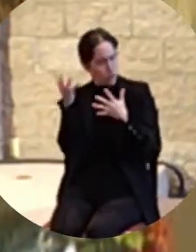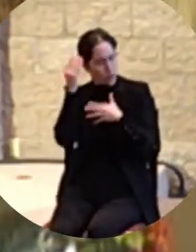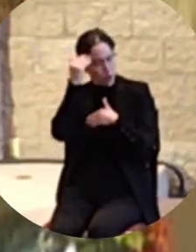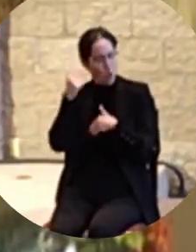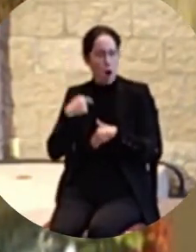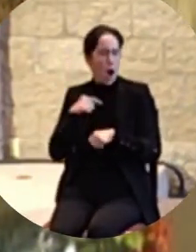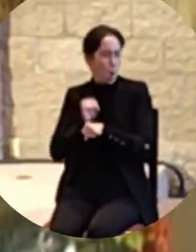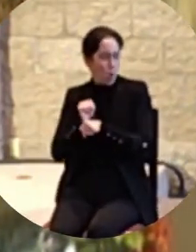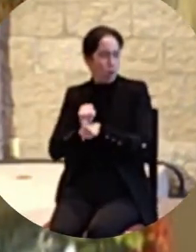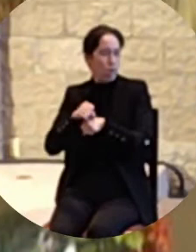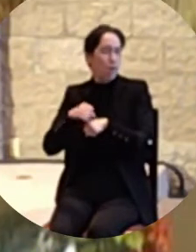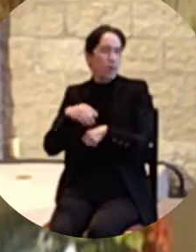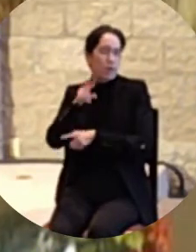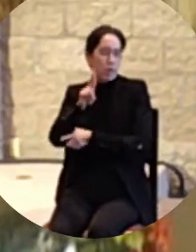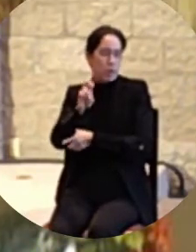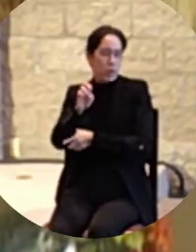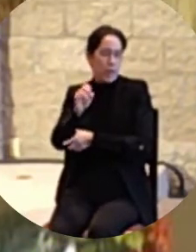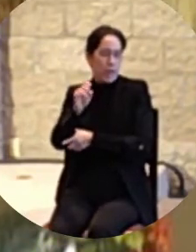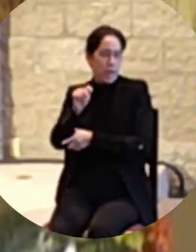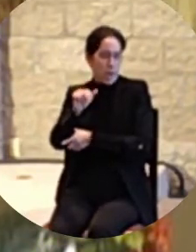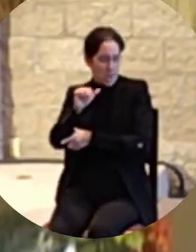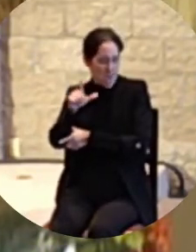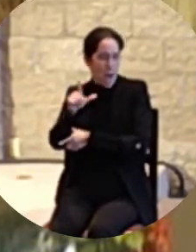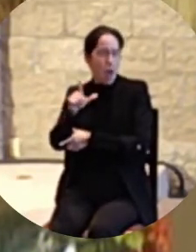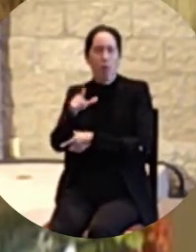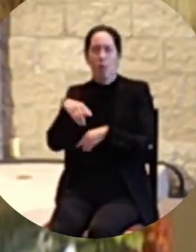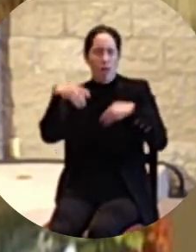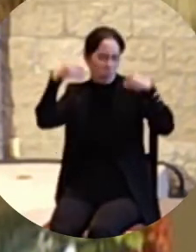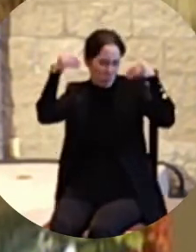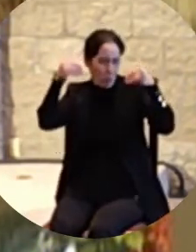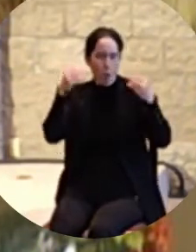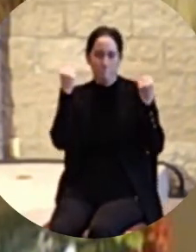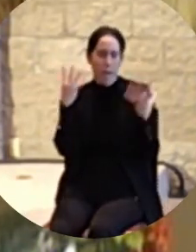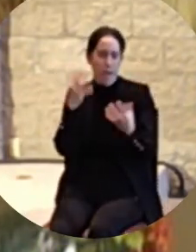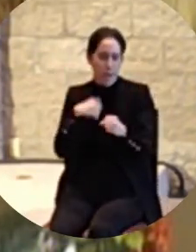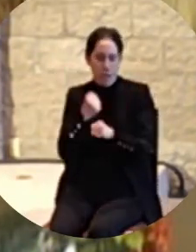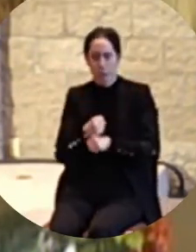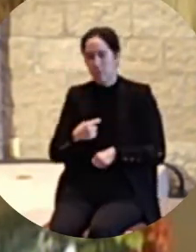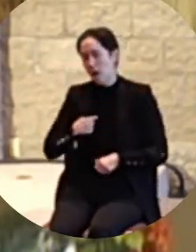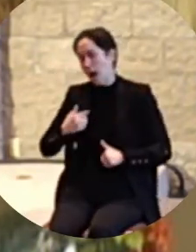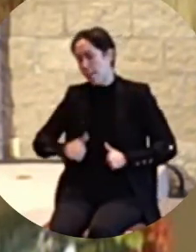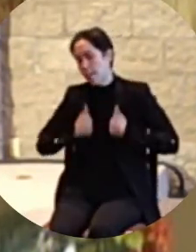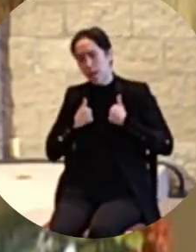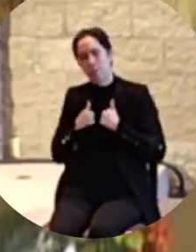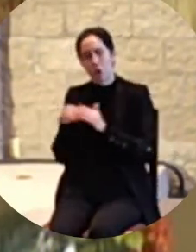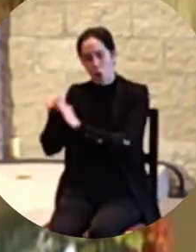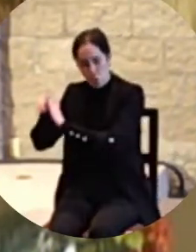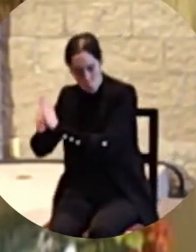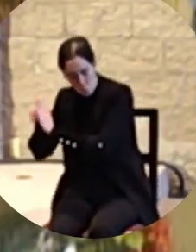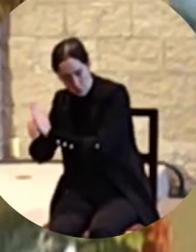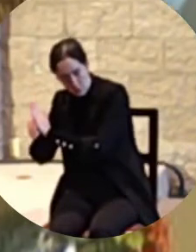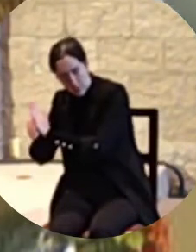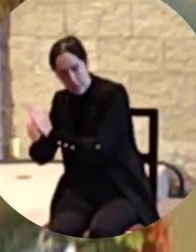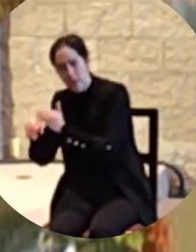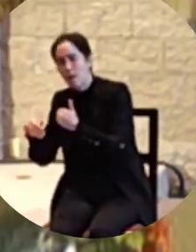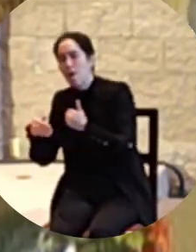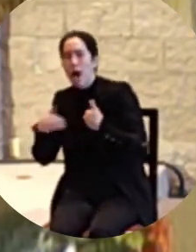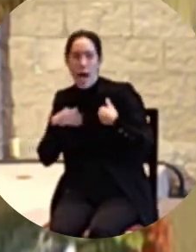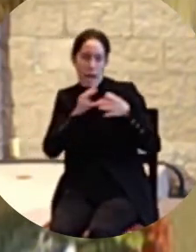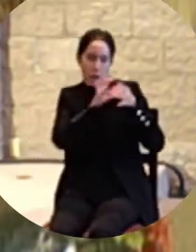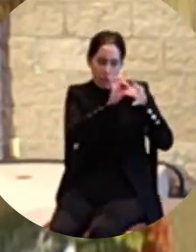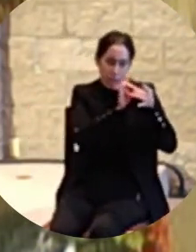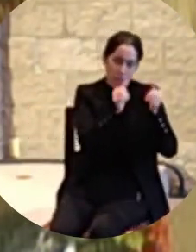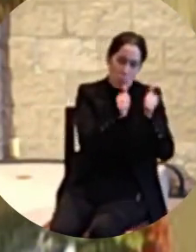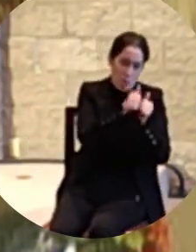And I was living in New Orleans, and I had a wonderful relationship with a man in New York. That was my marketplace. It was a